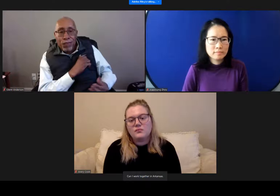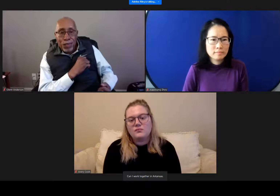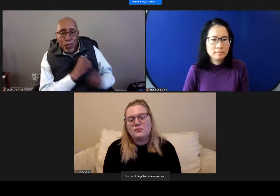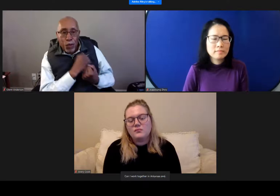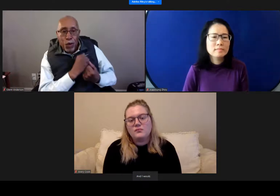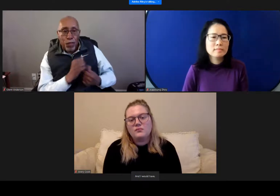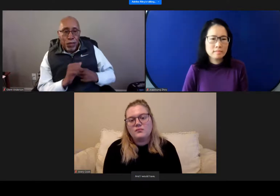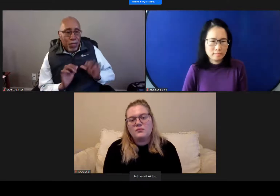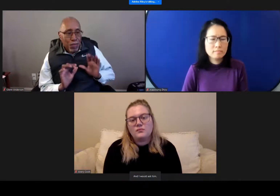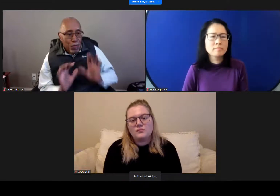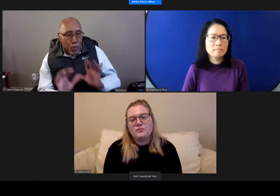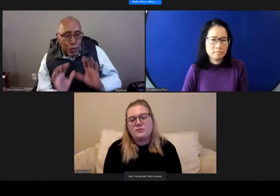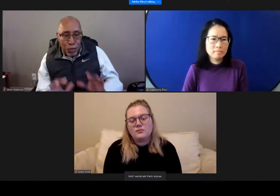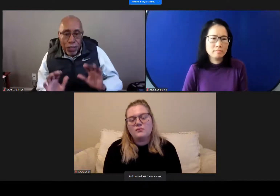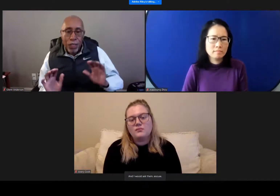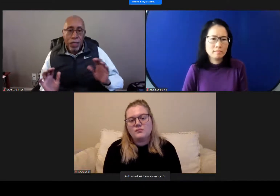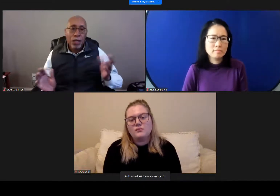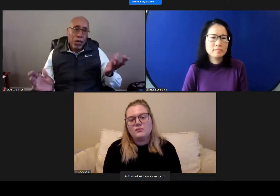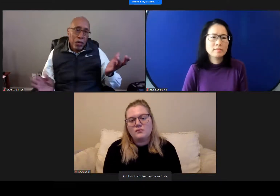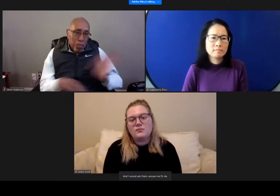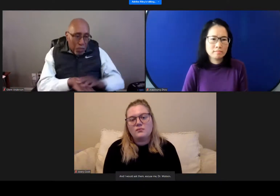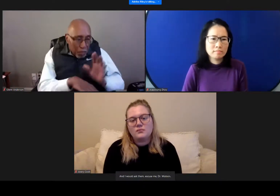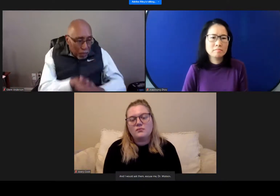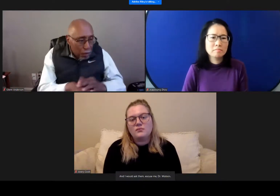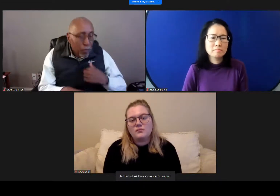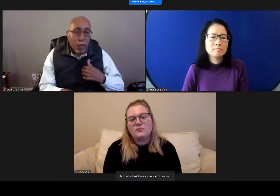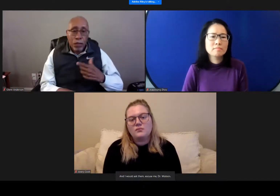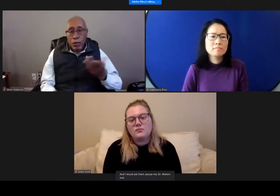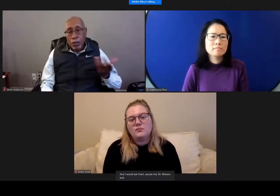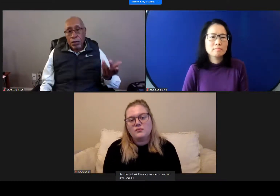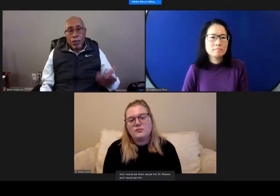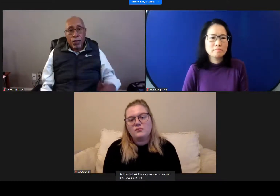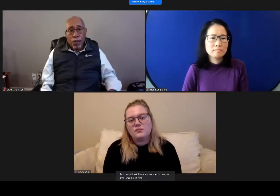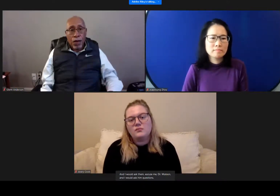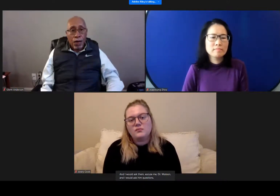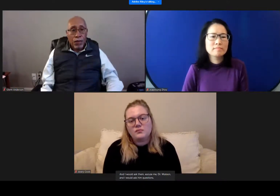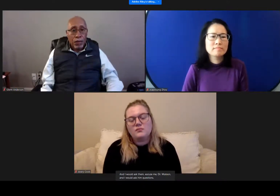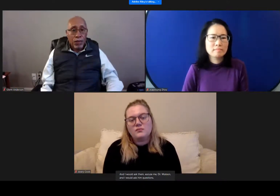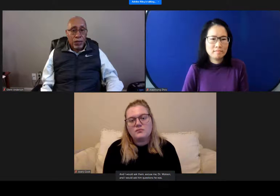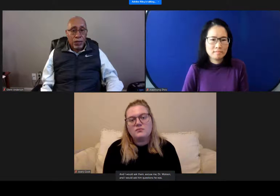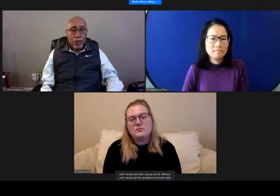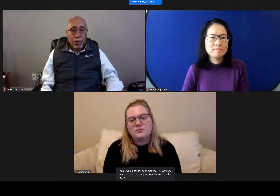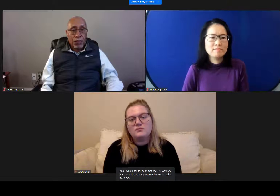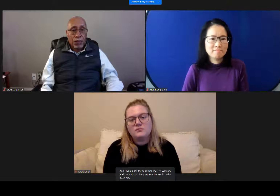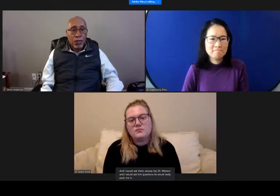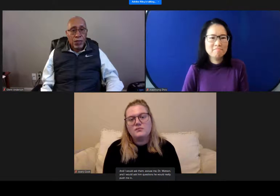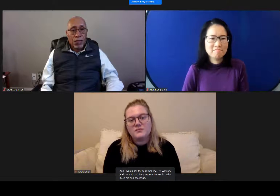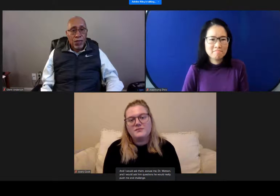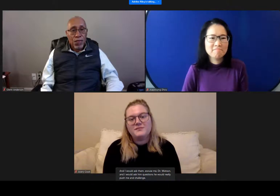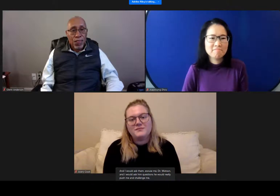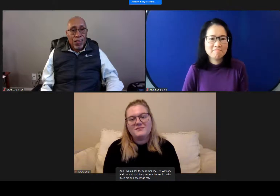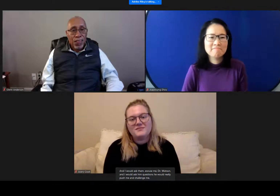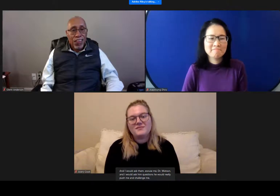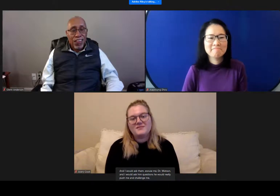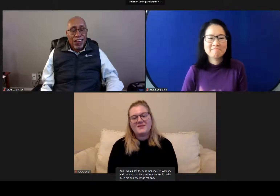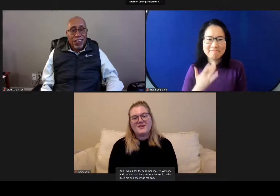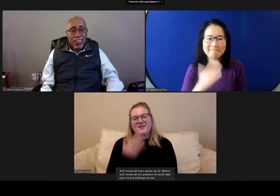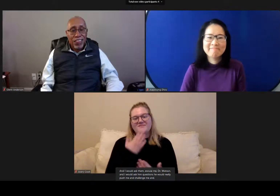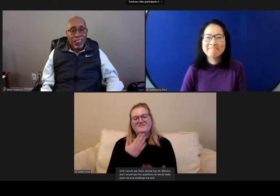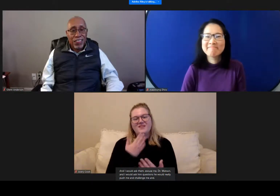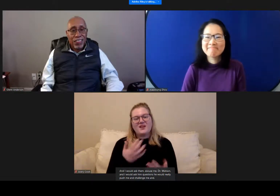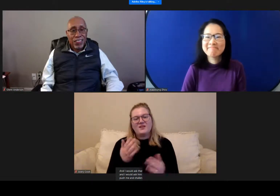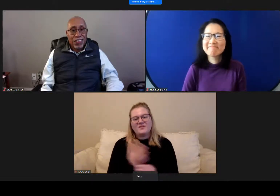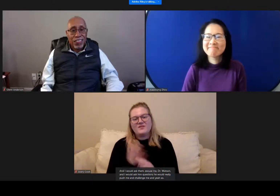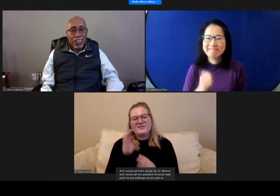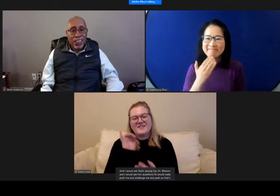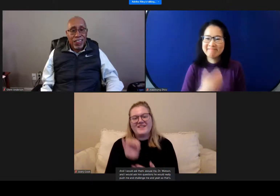And I would ask him questions, Dr. Doug Watson. And I would ask him questions. He would really push me and challenge me. And